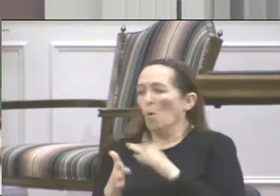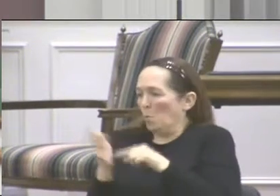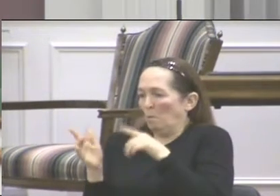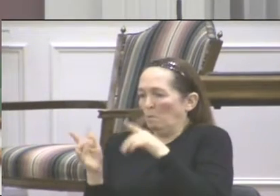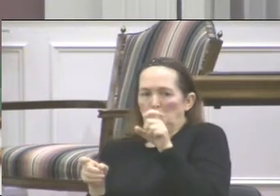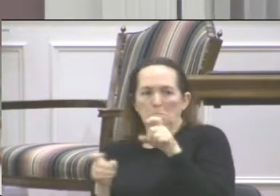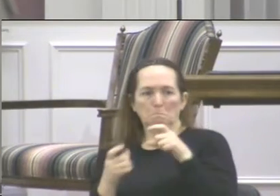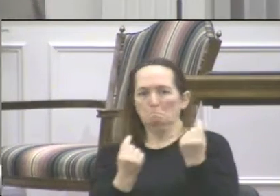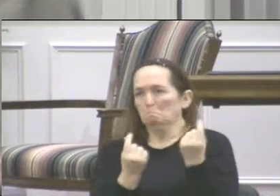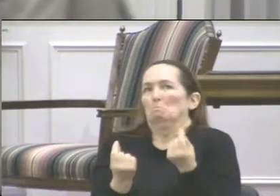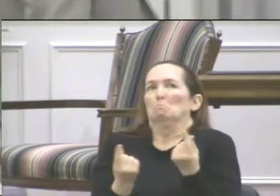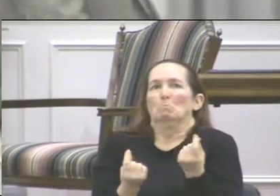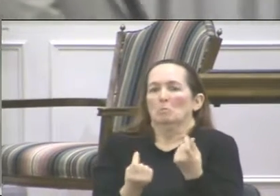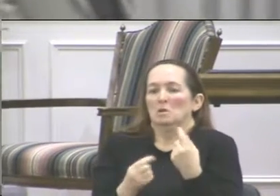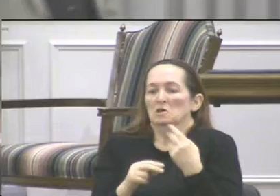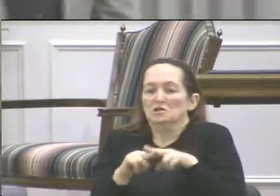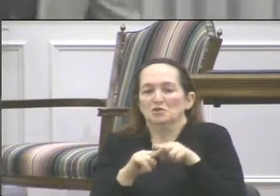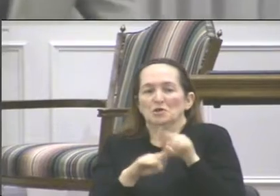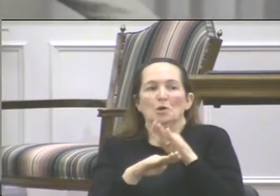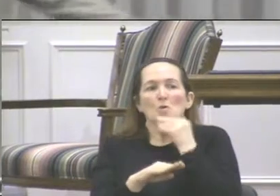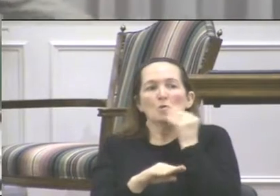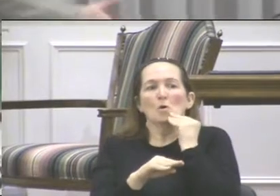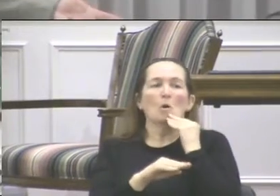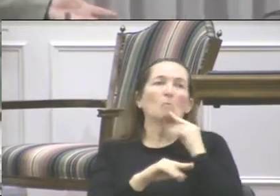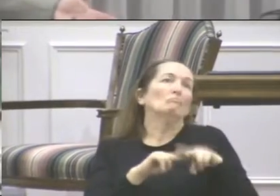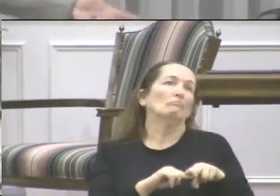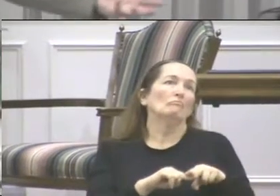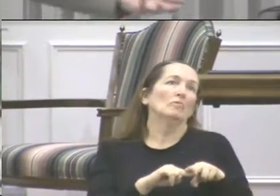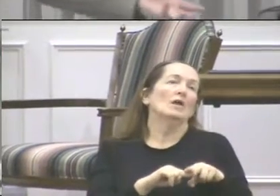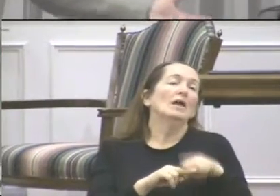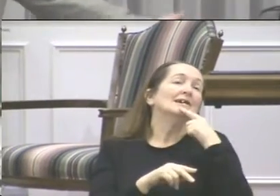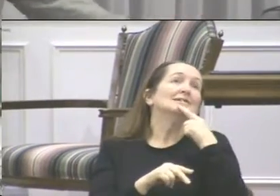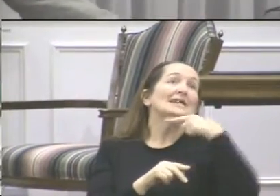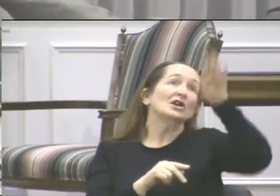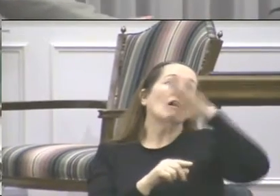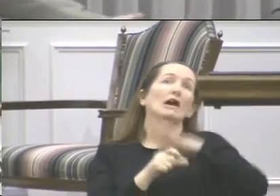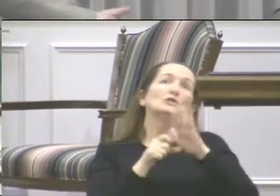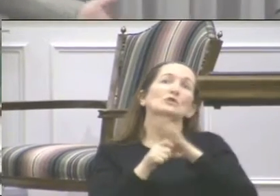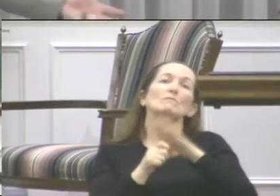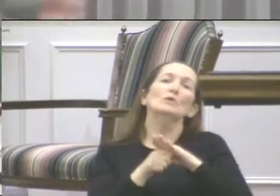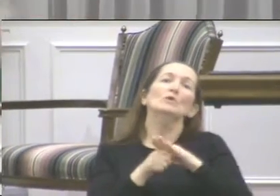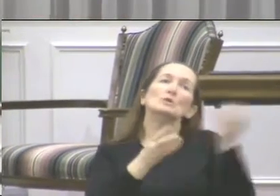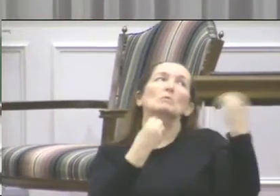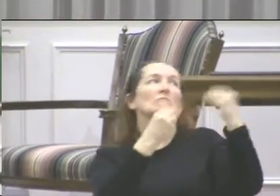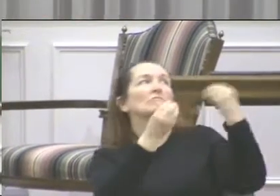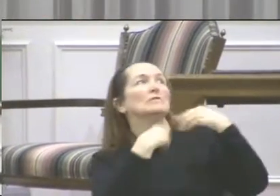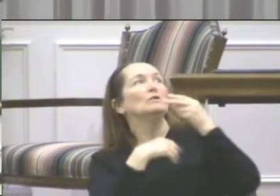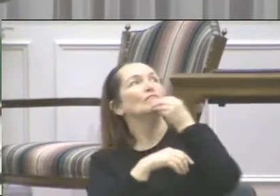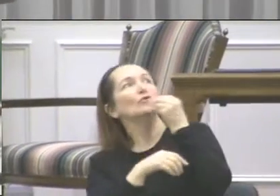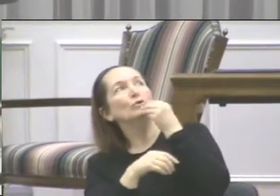What am I supposed to do? Just sit at home on the couch and say, God is enough, so provide my food, provide my.